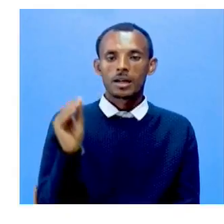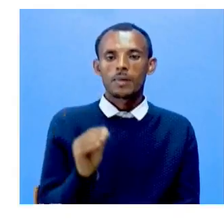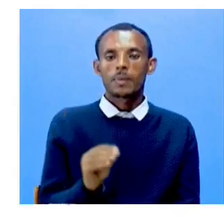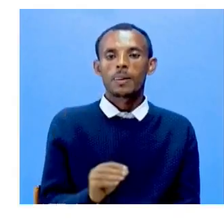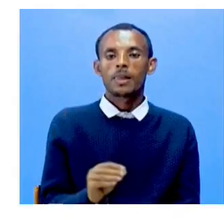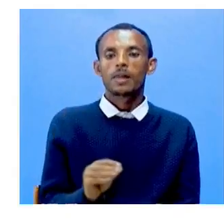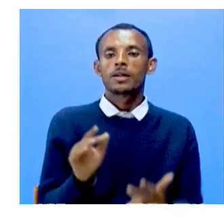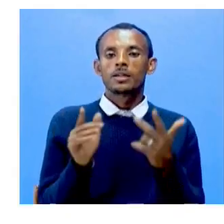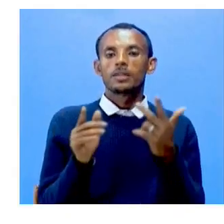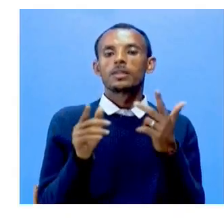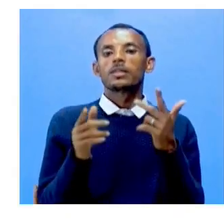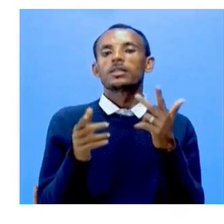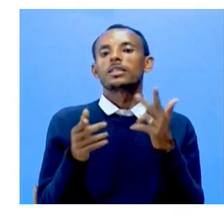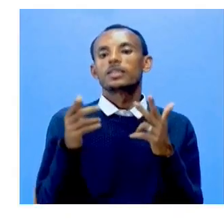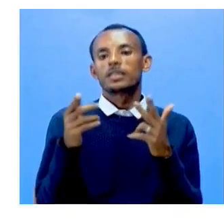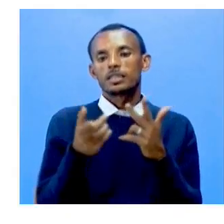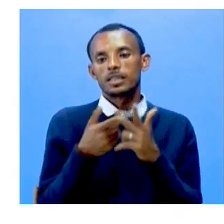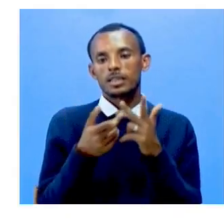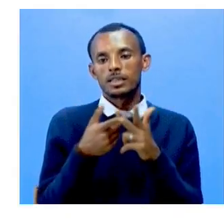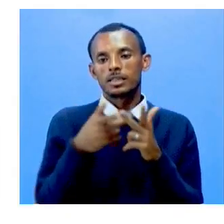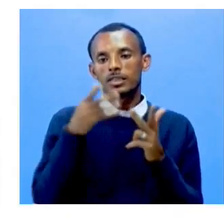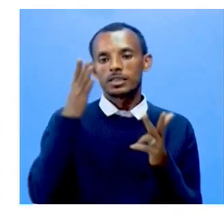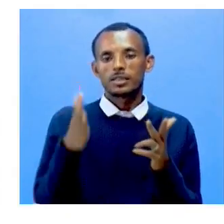the third side AC